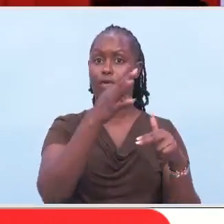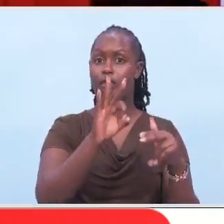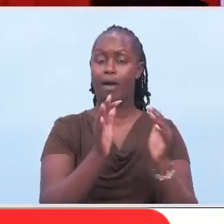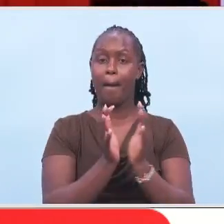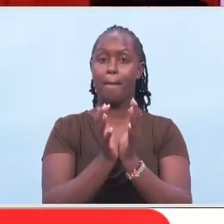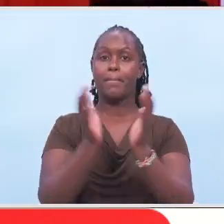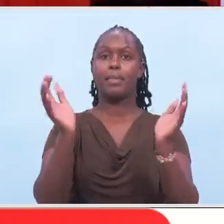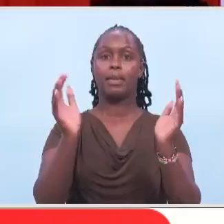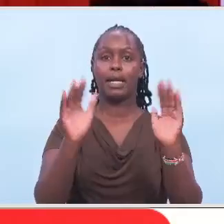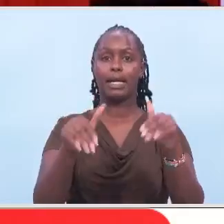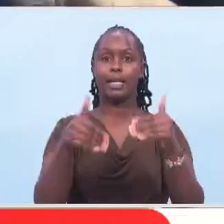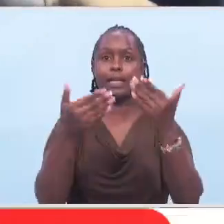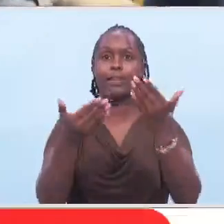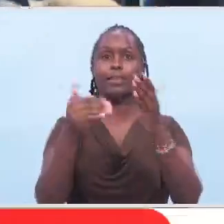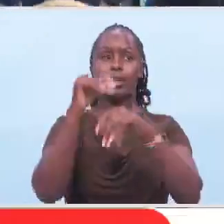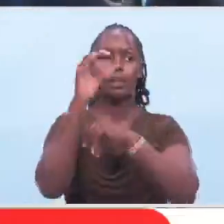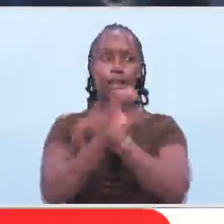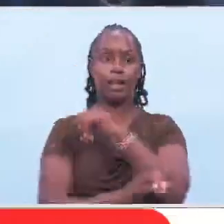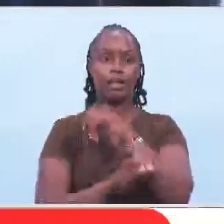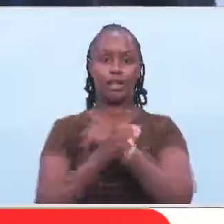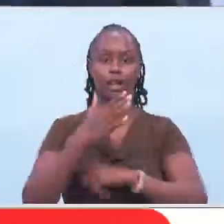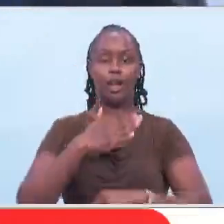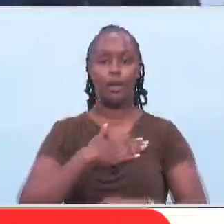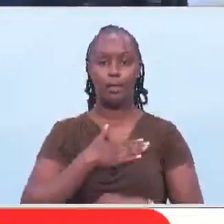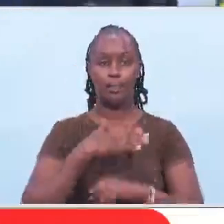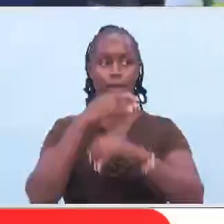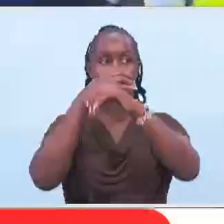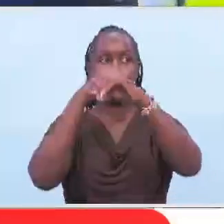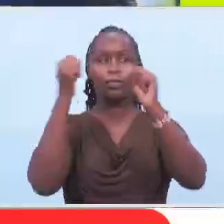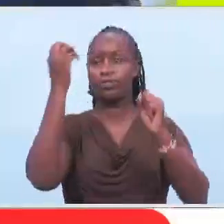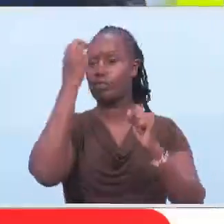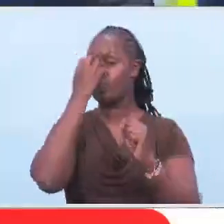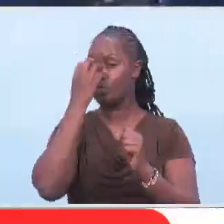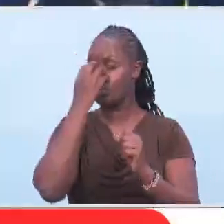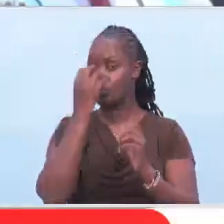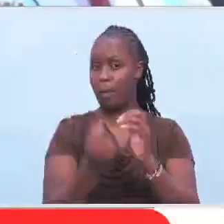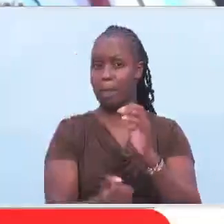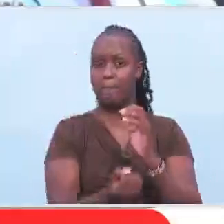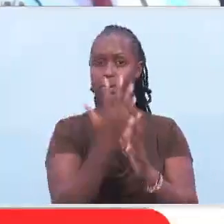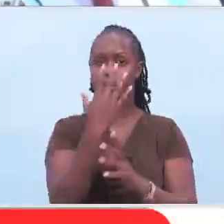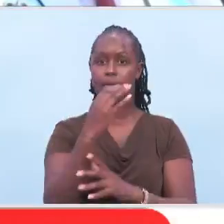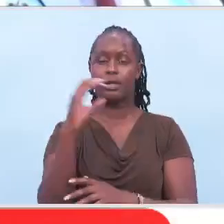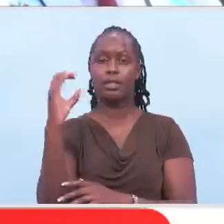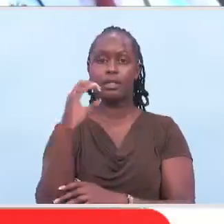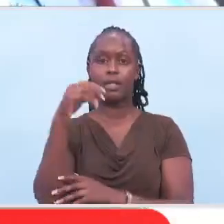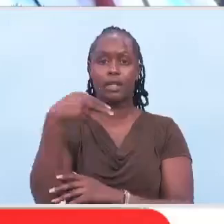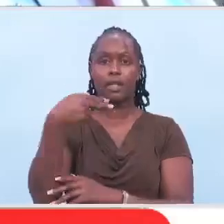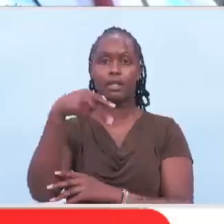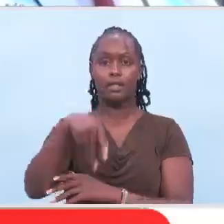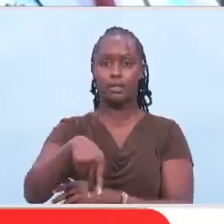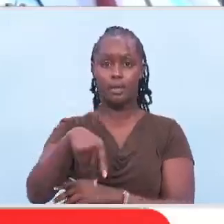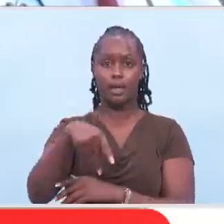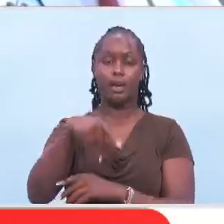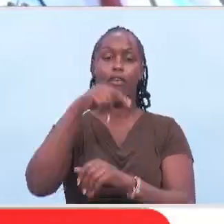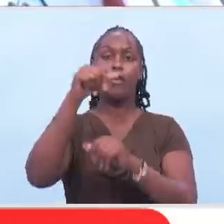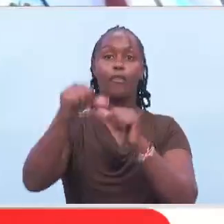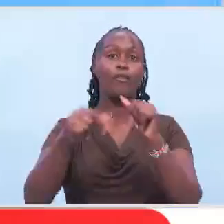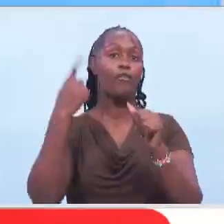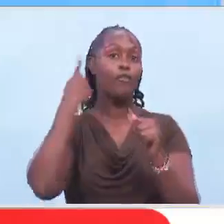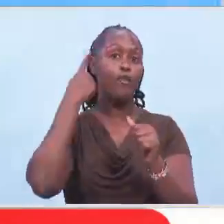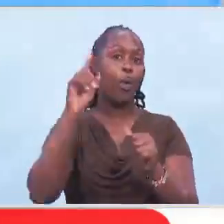public delivery in our country. President William Ruto unveiled the CHP's kits for at least